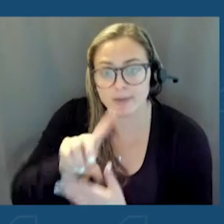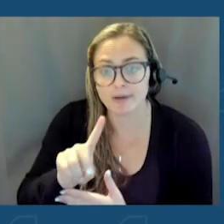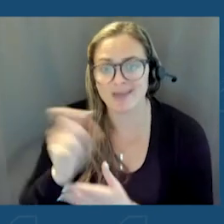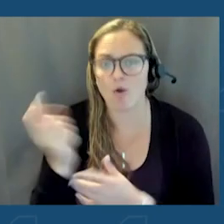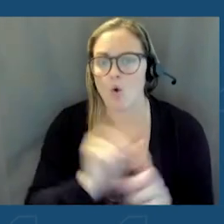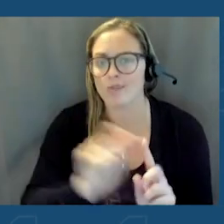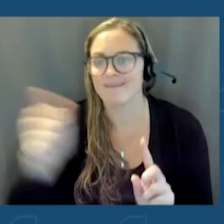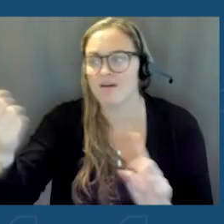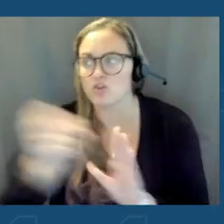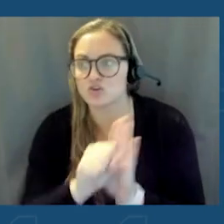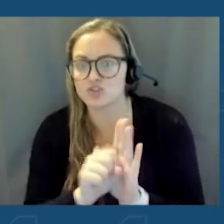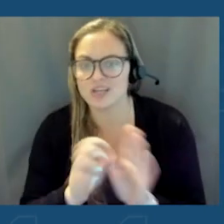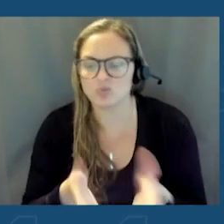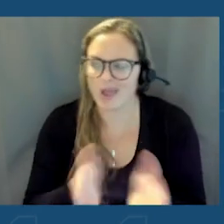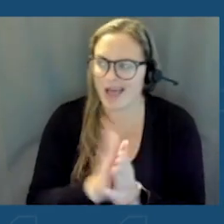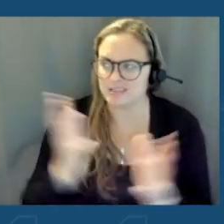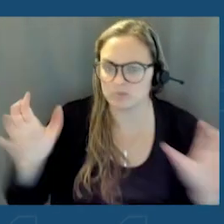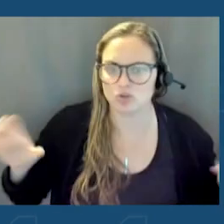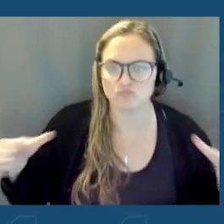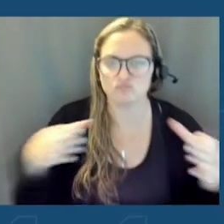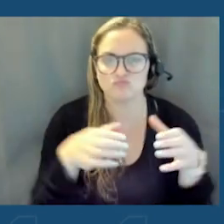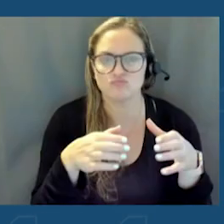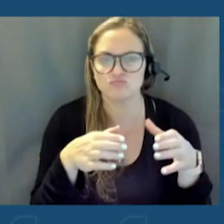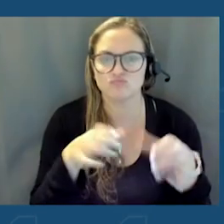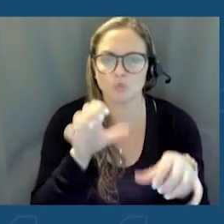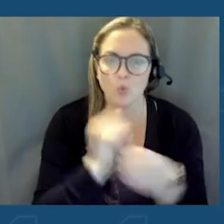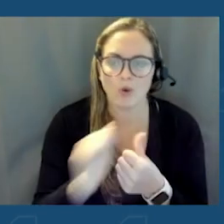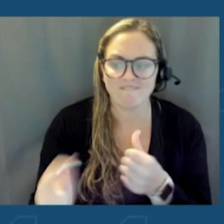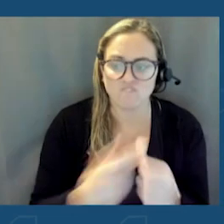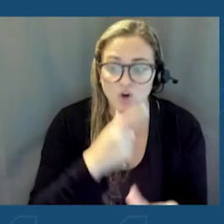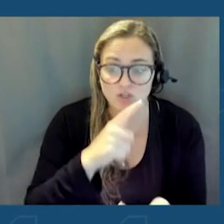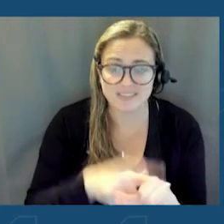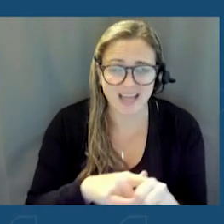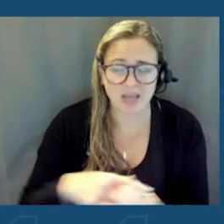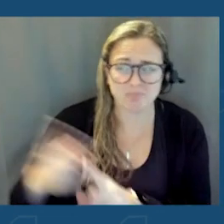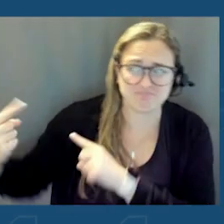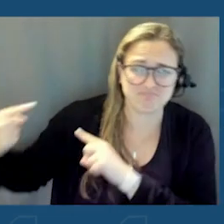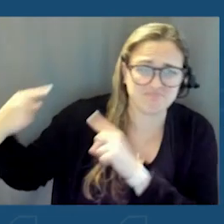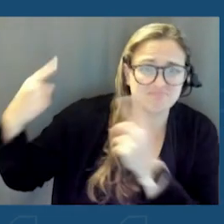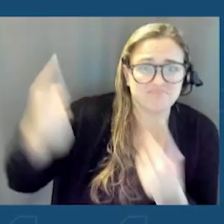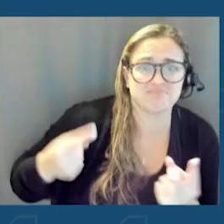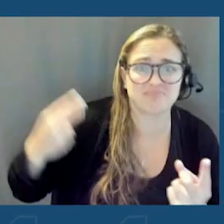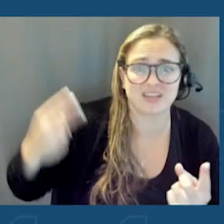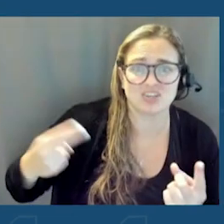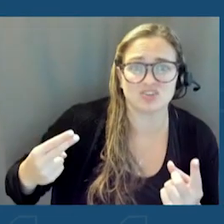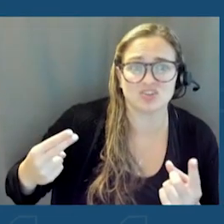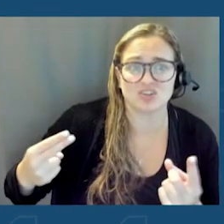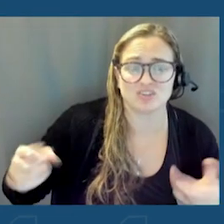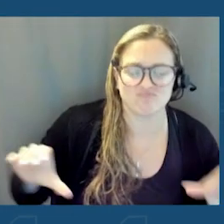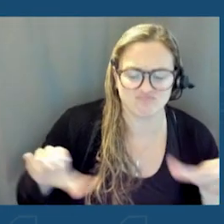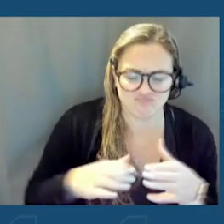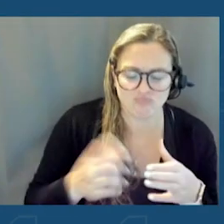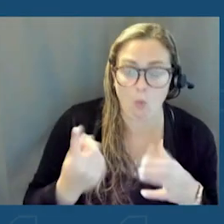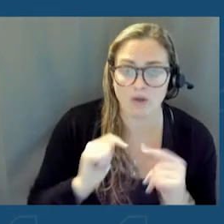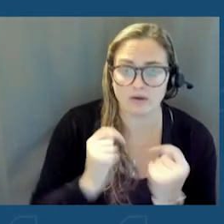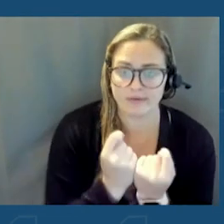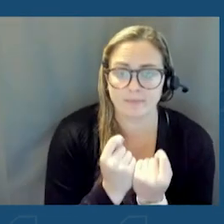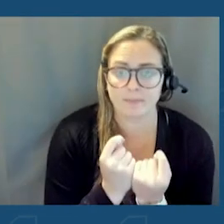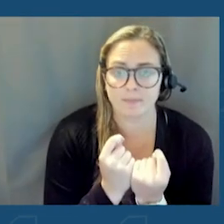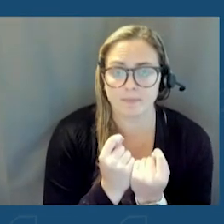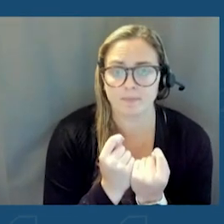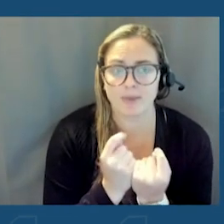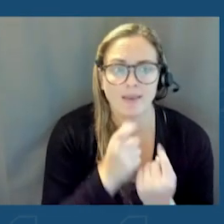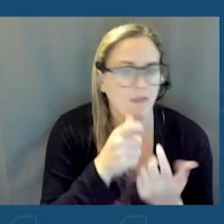them to come together and to work for the first time in history, work as one team, not